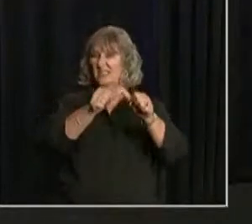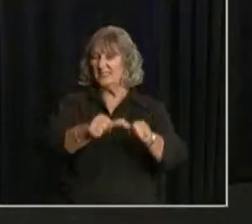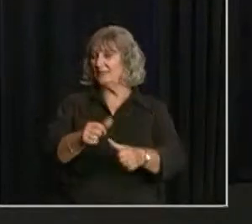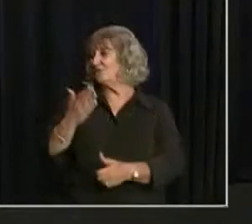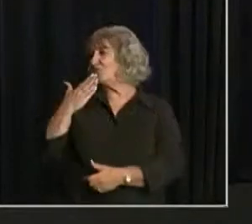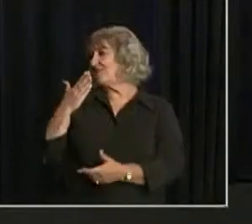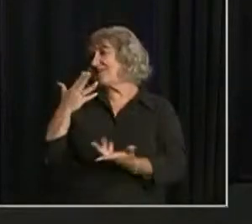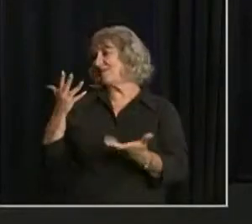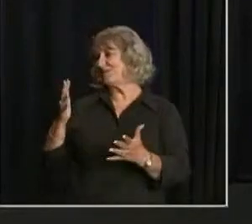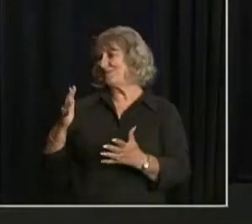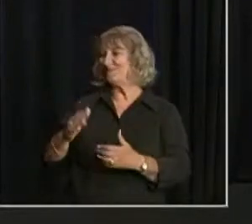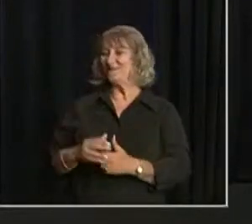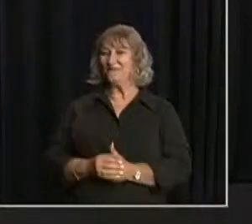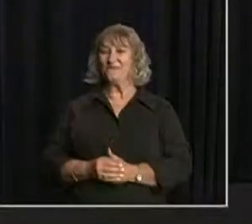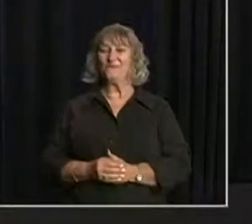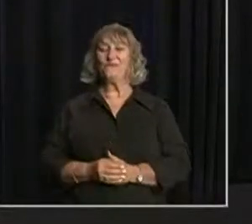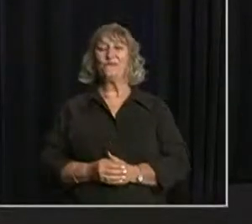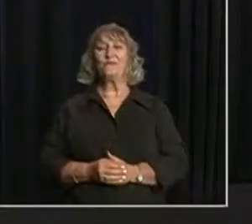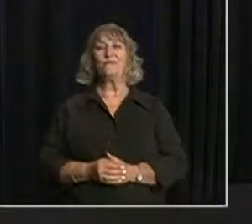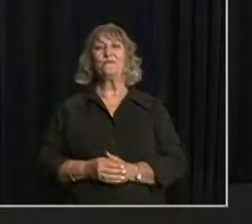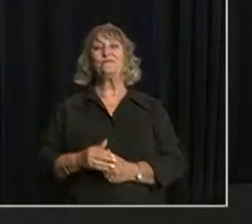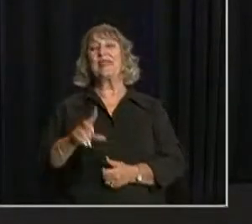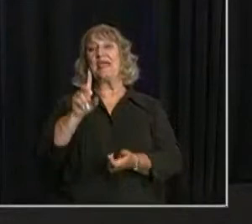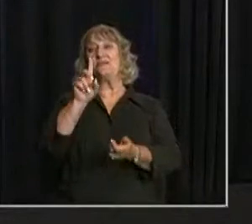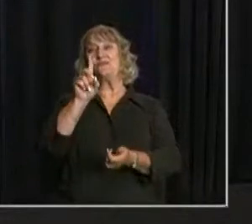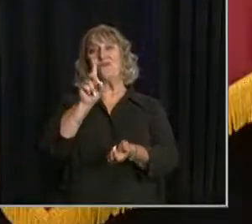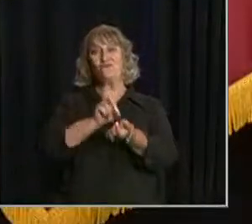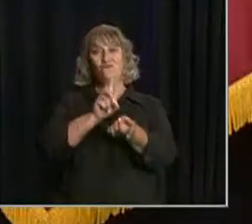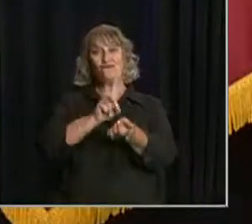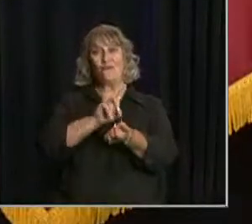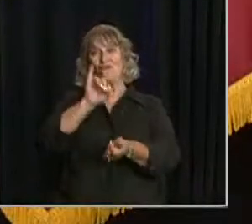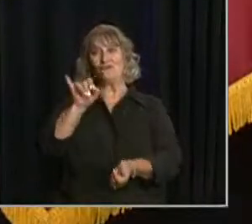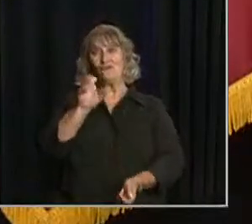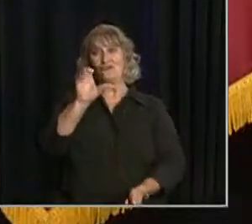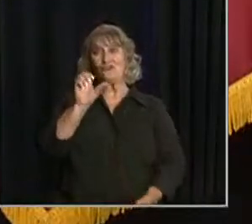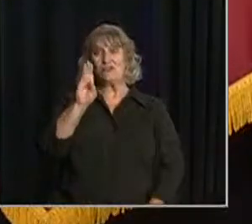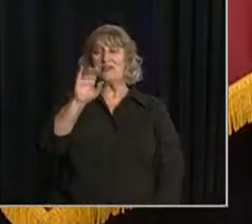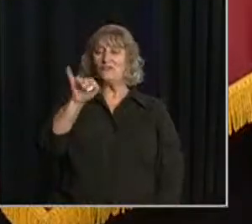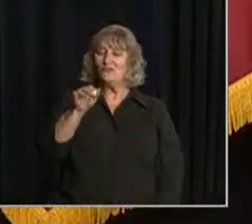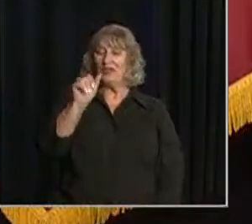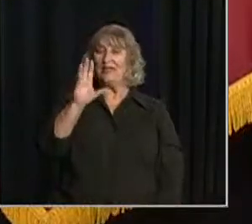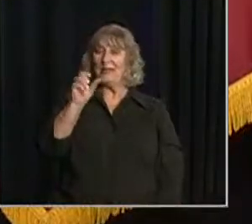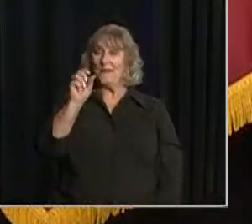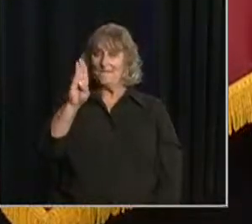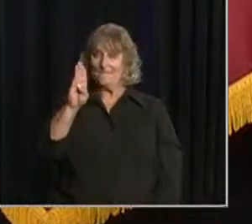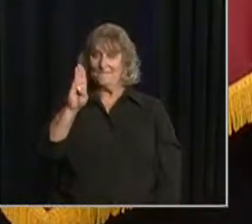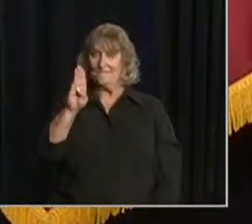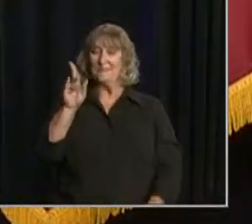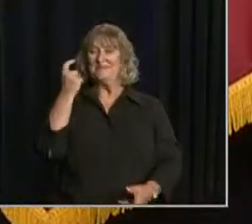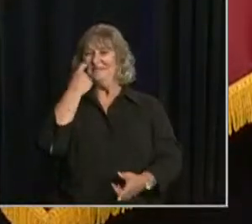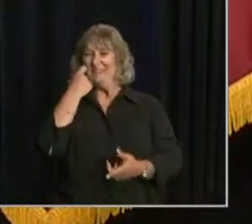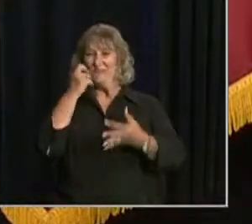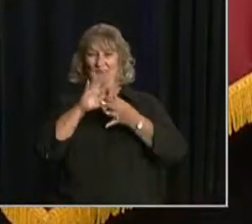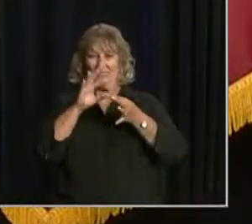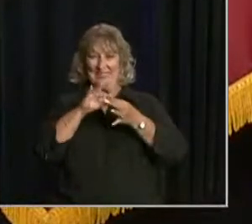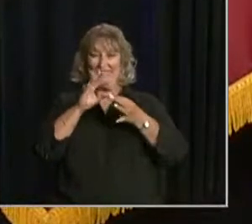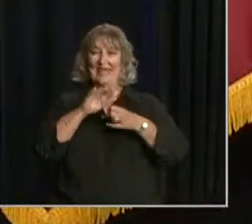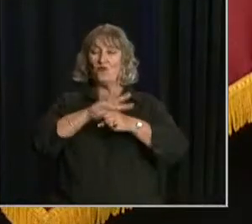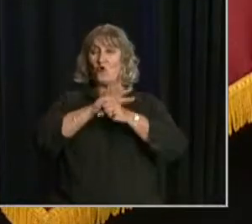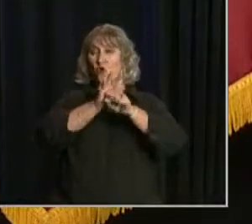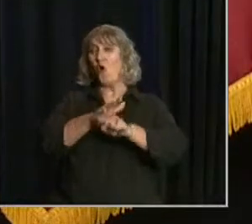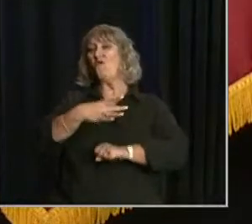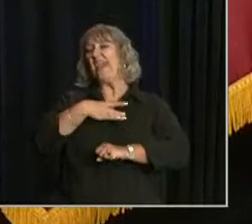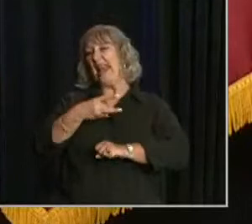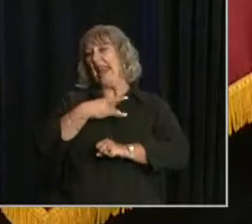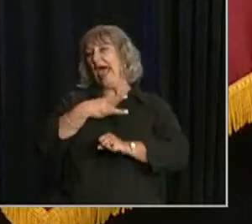That's all I got. Great, thank you. And as Dr. Jacob says, the holidays COVID-19 likes company, and